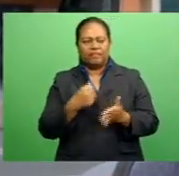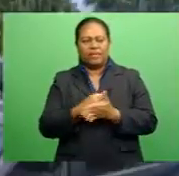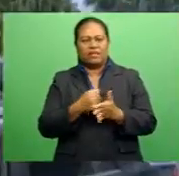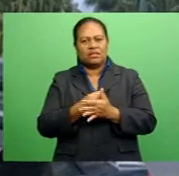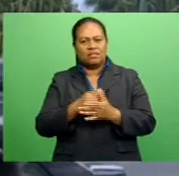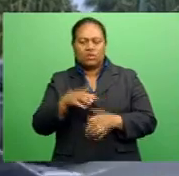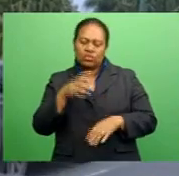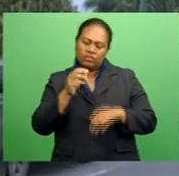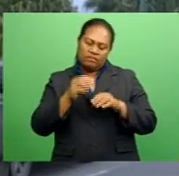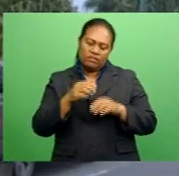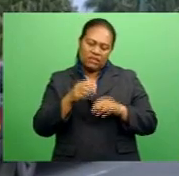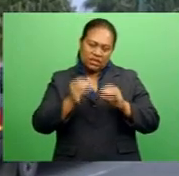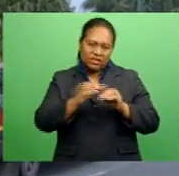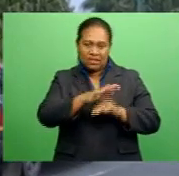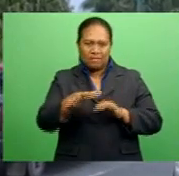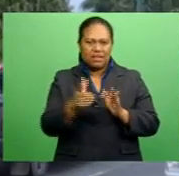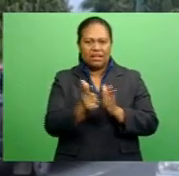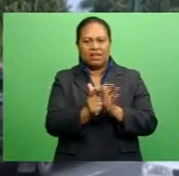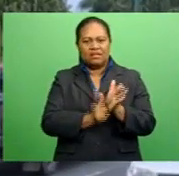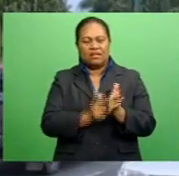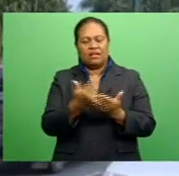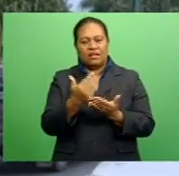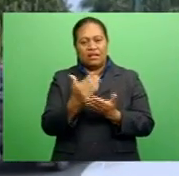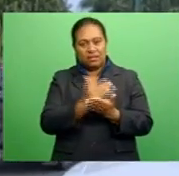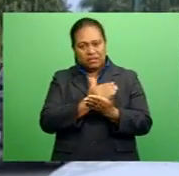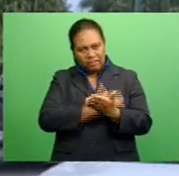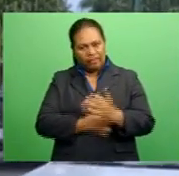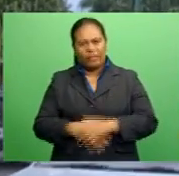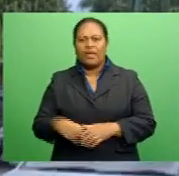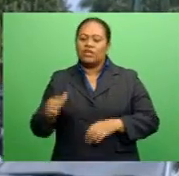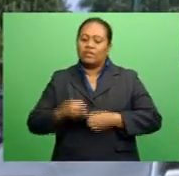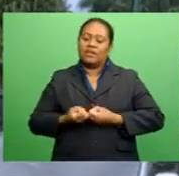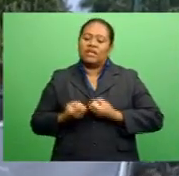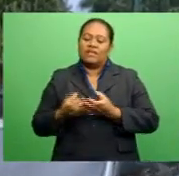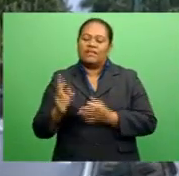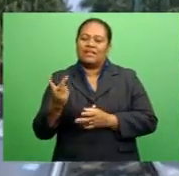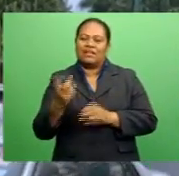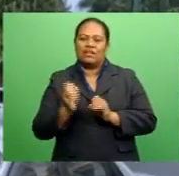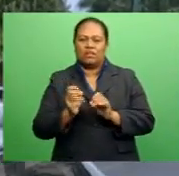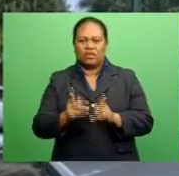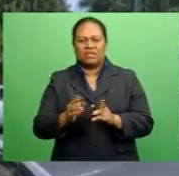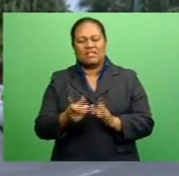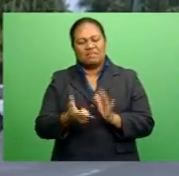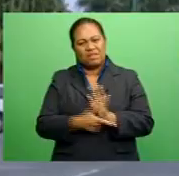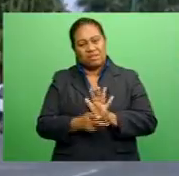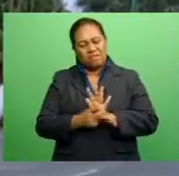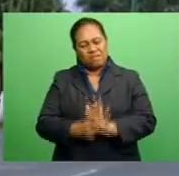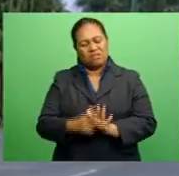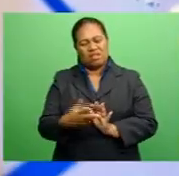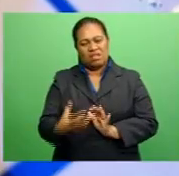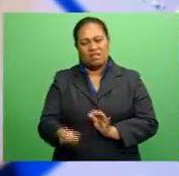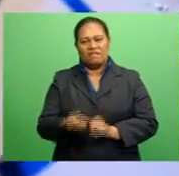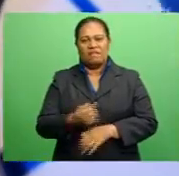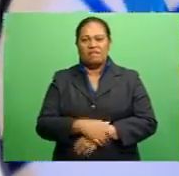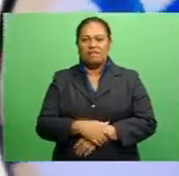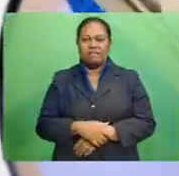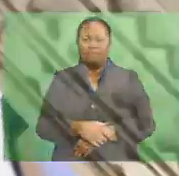lesson. They should be given a second chance because sometimes they are under pressure while on the field.